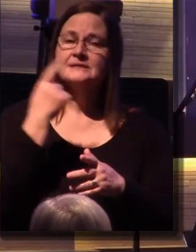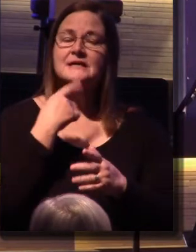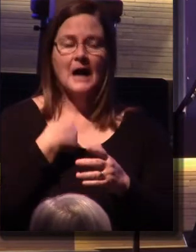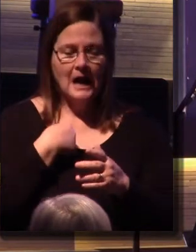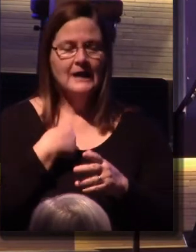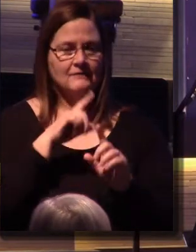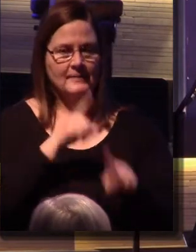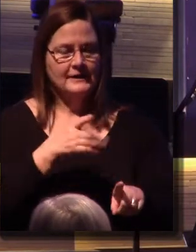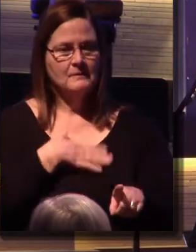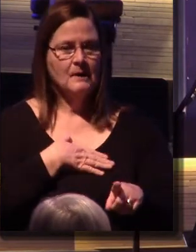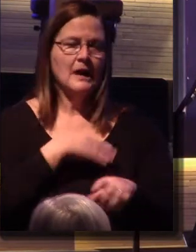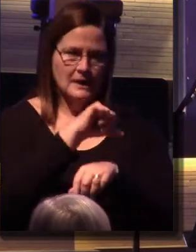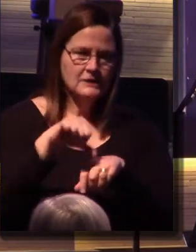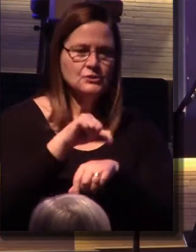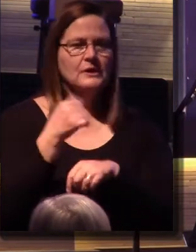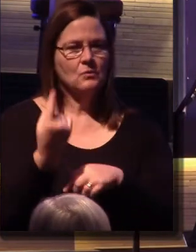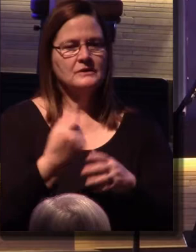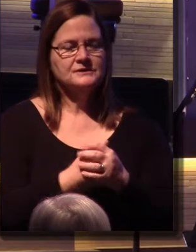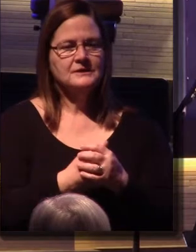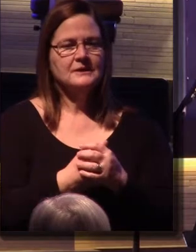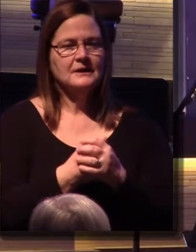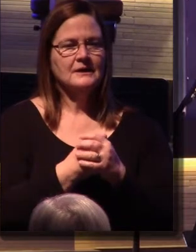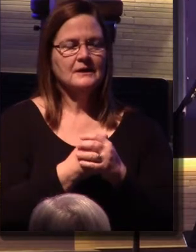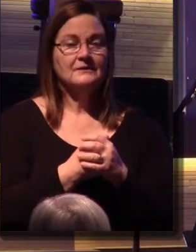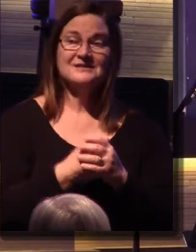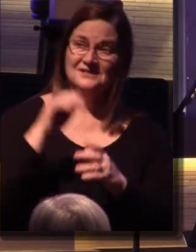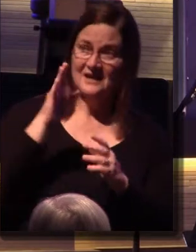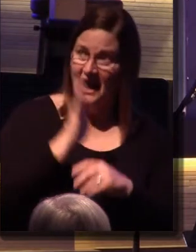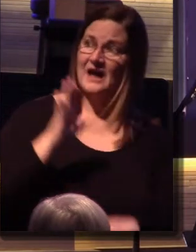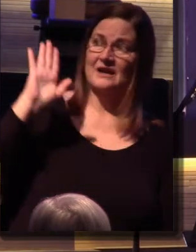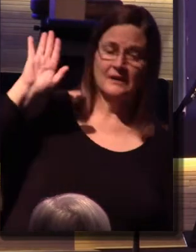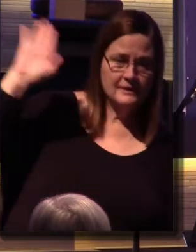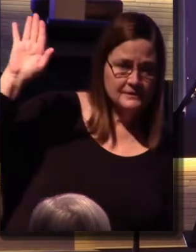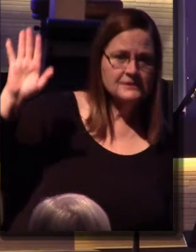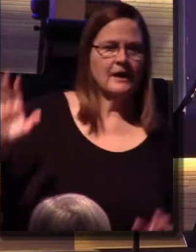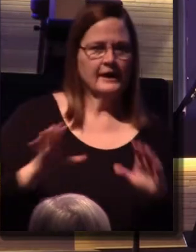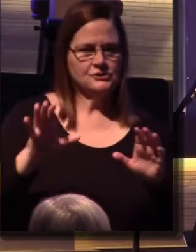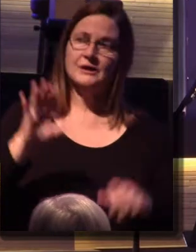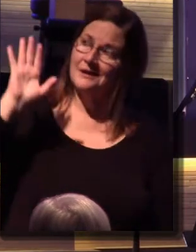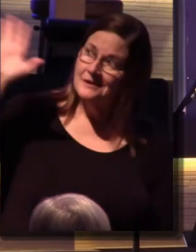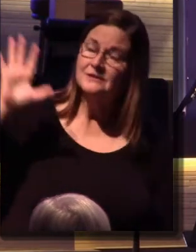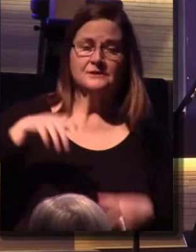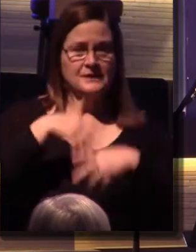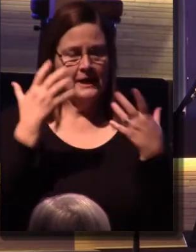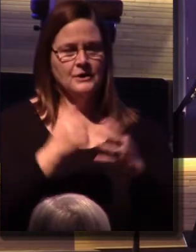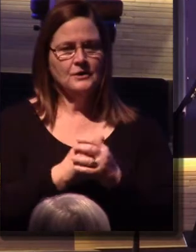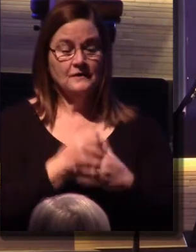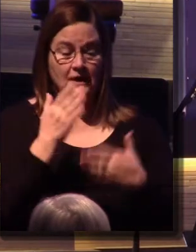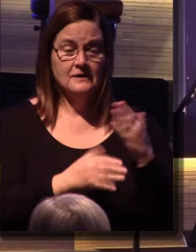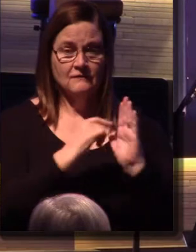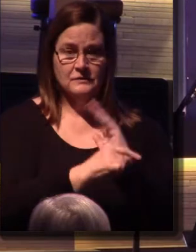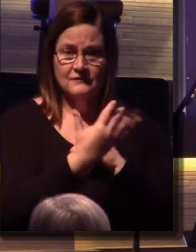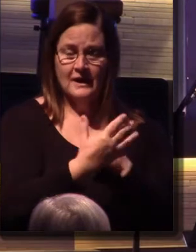commanded my consecrated ones. This is God's action and God's anger that's at stake. In verse 5,